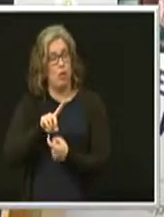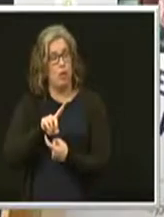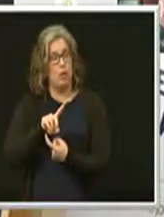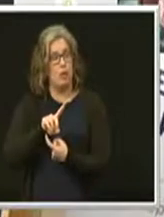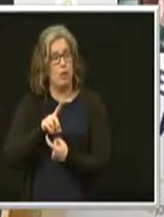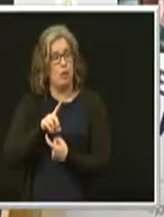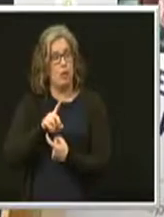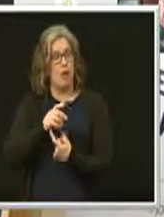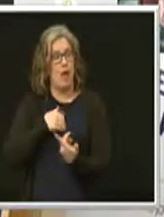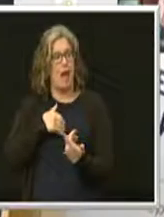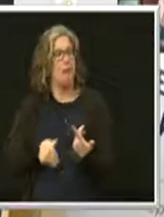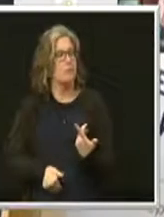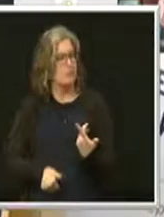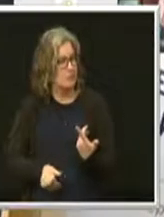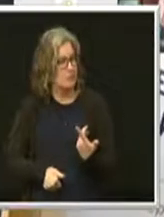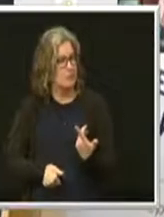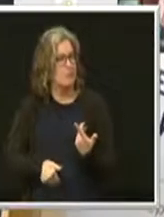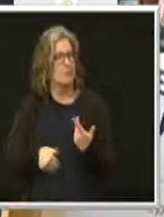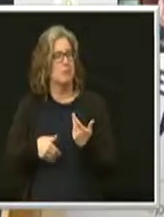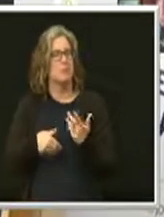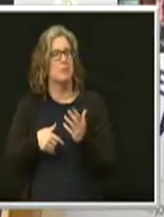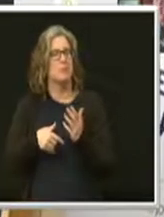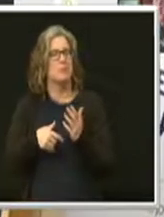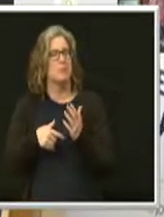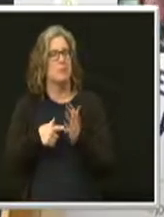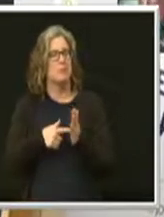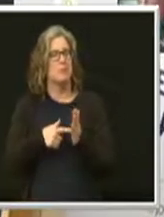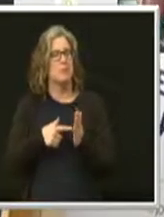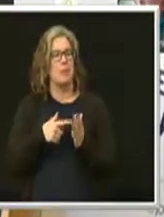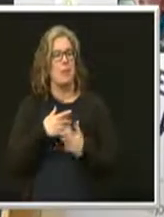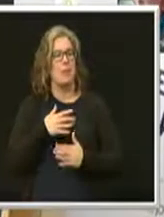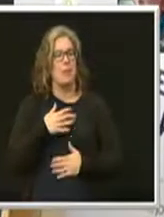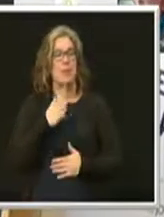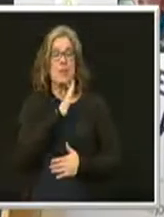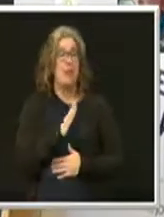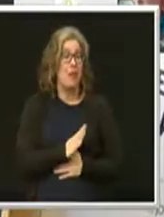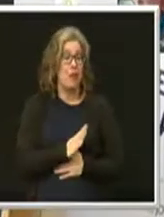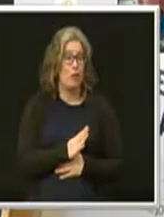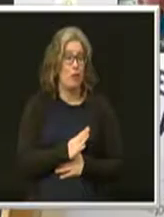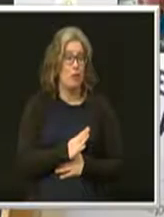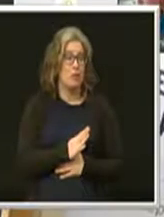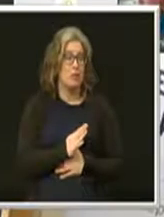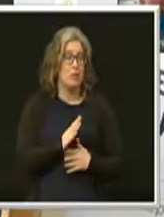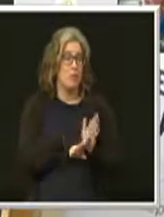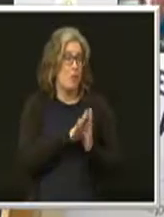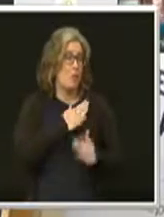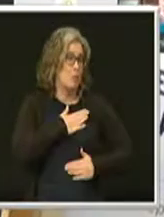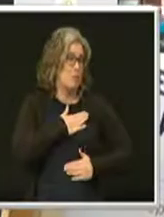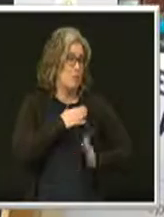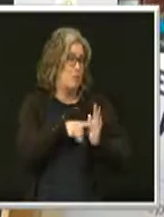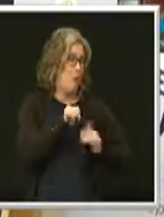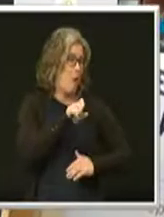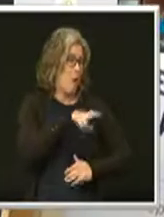what we call GI symptoms in medical terms, and respiratory symptoms, and some never even developed respiratory symptoms at